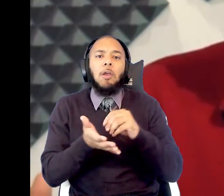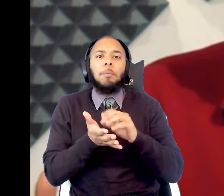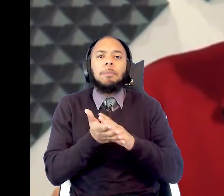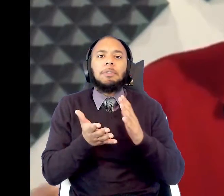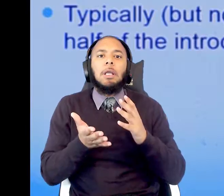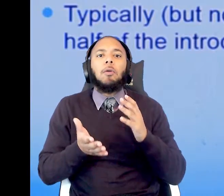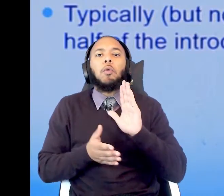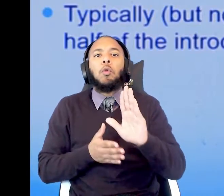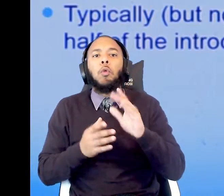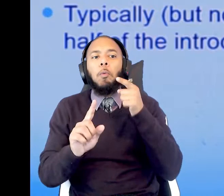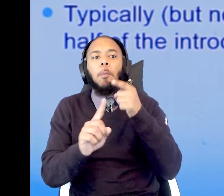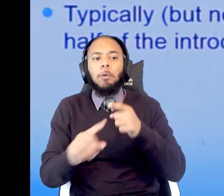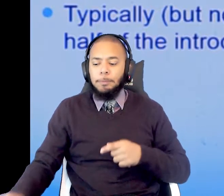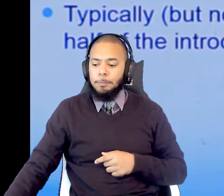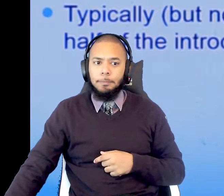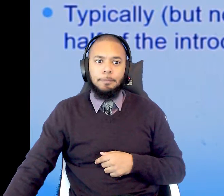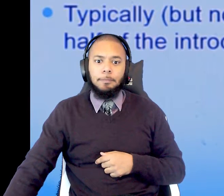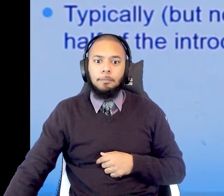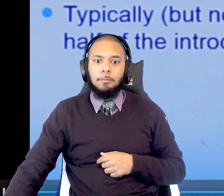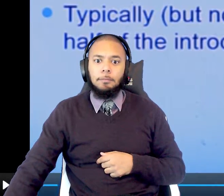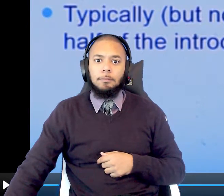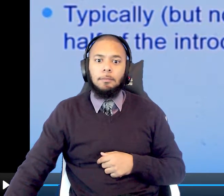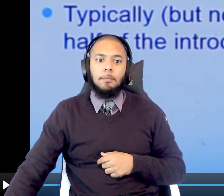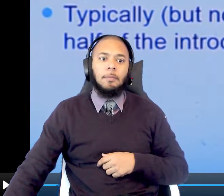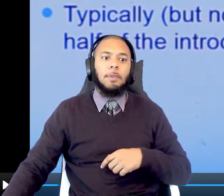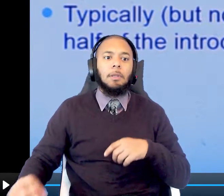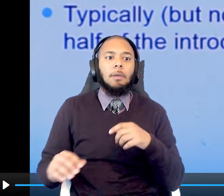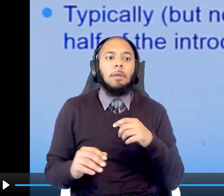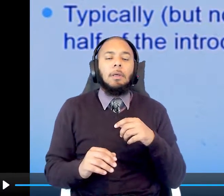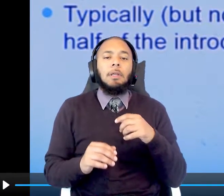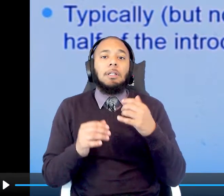of the best presidents? These statements are